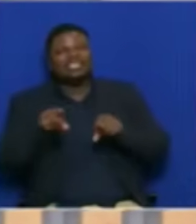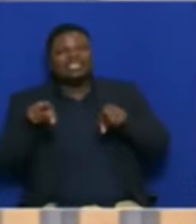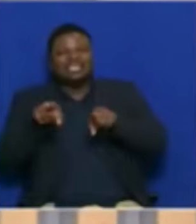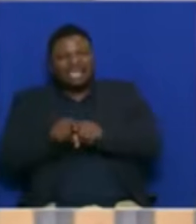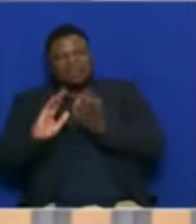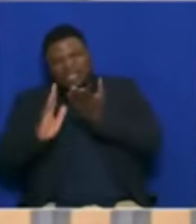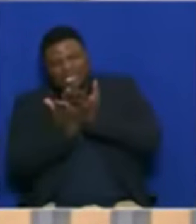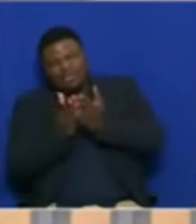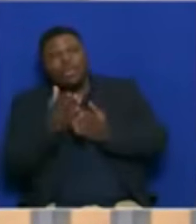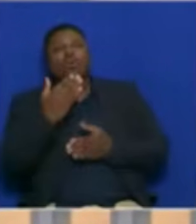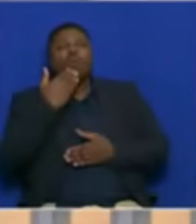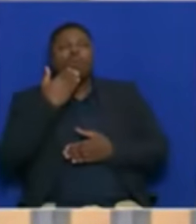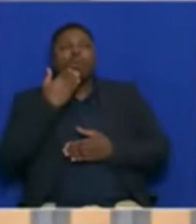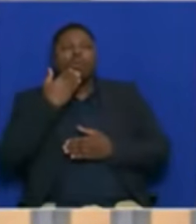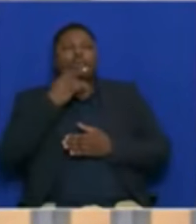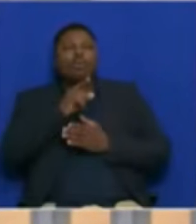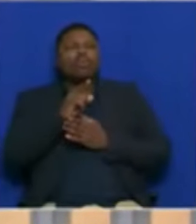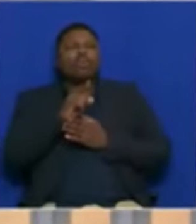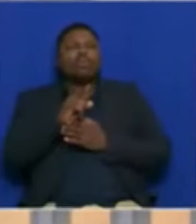them for her signature?